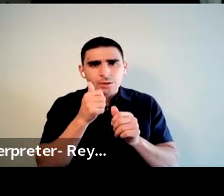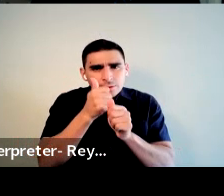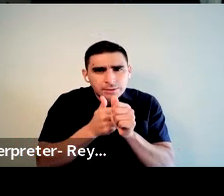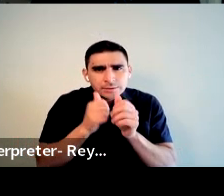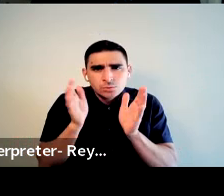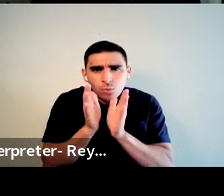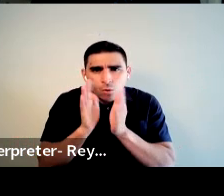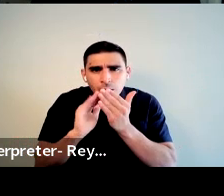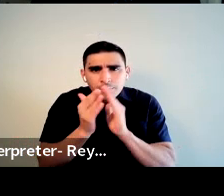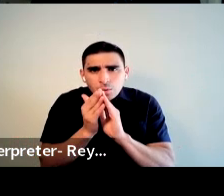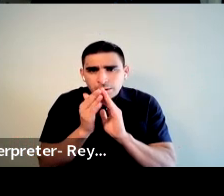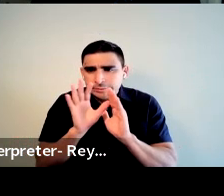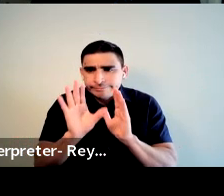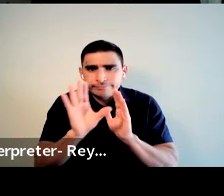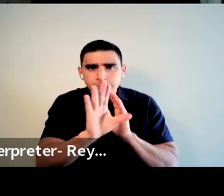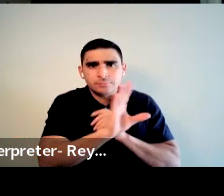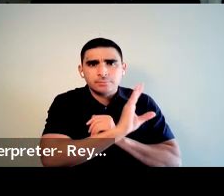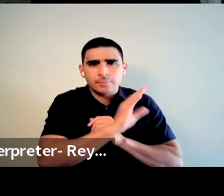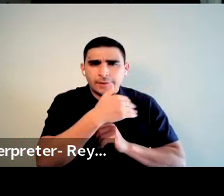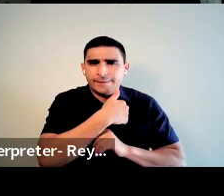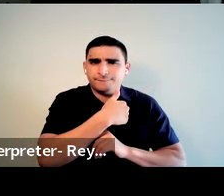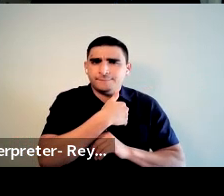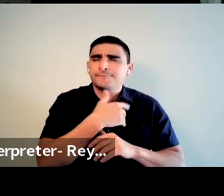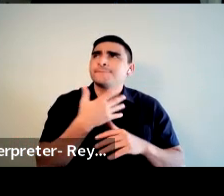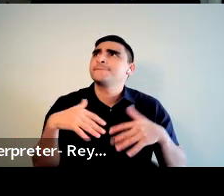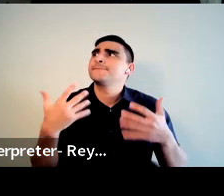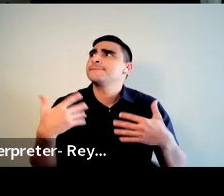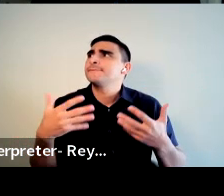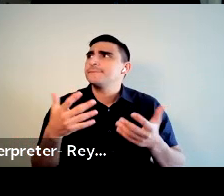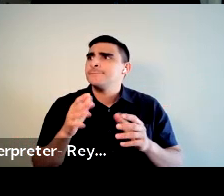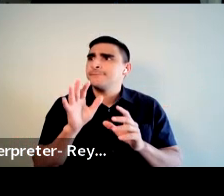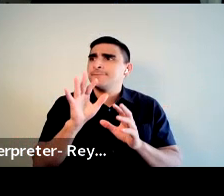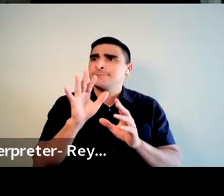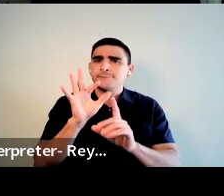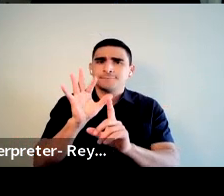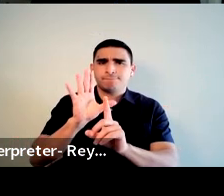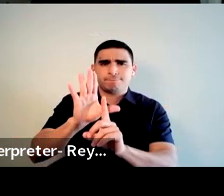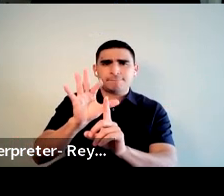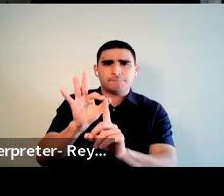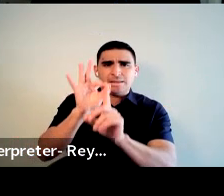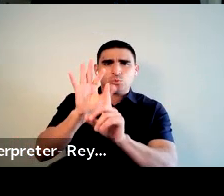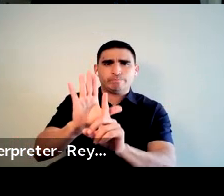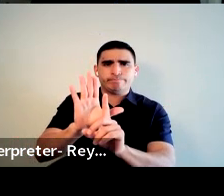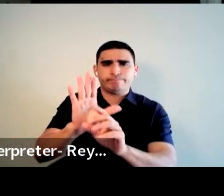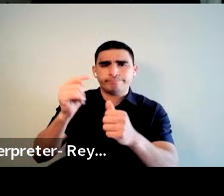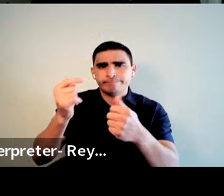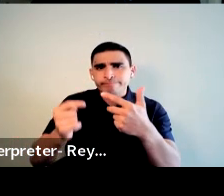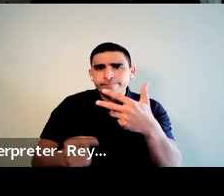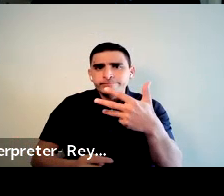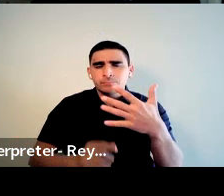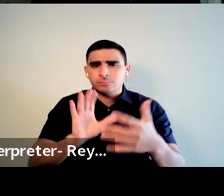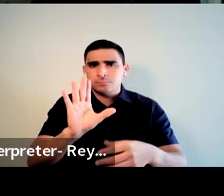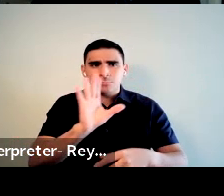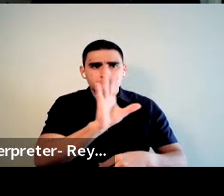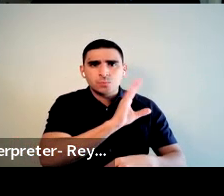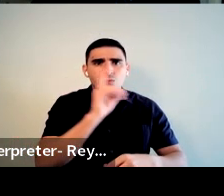own unique abilities or disabilities in providing